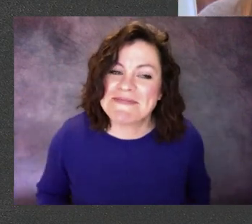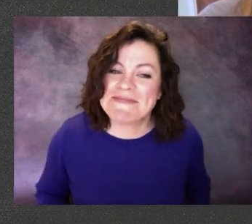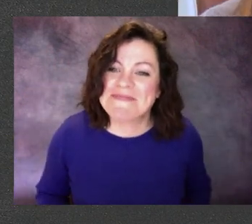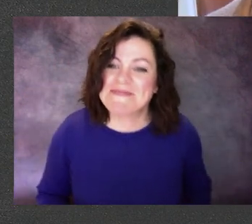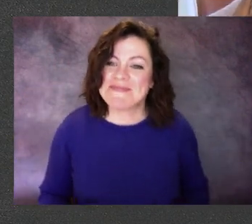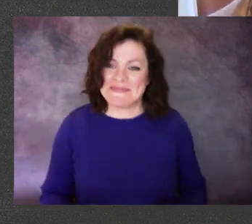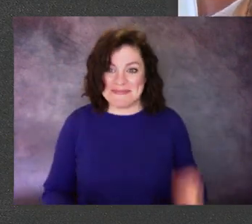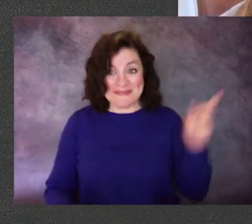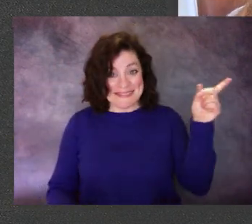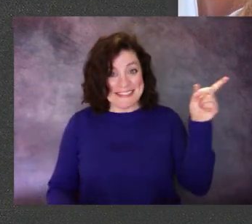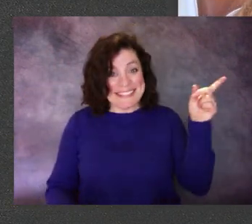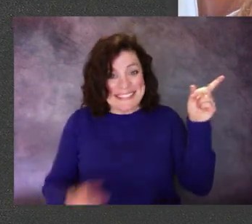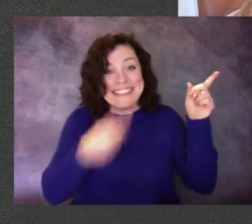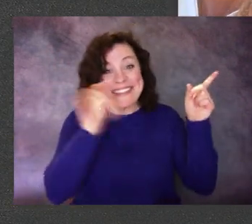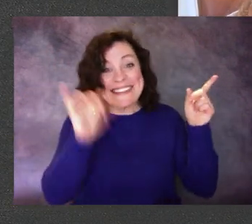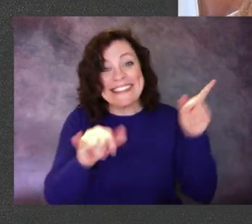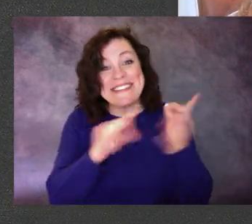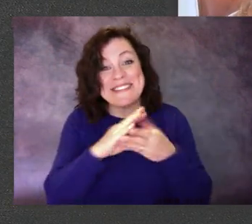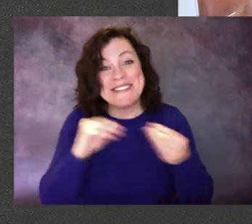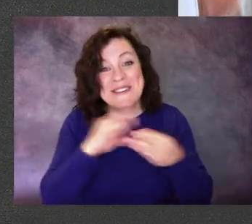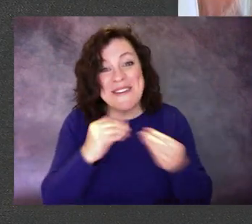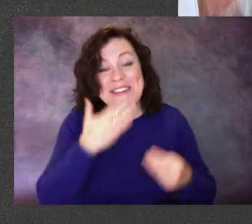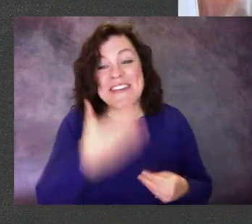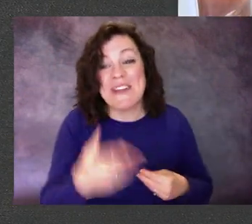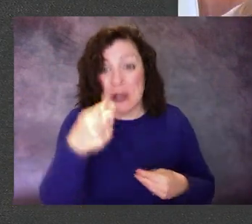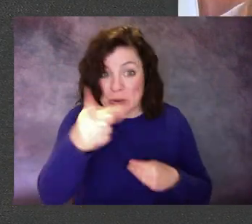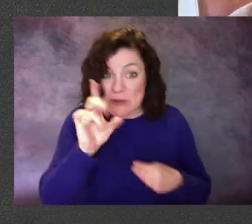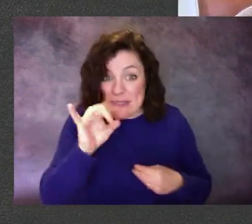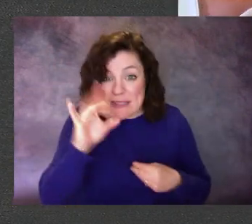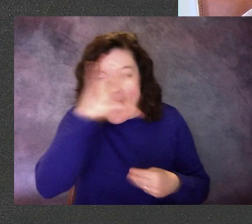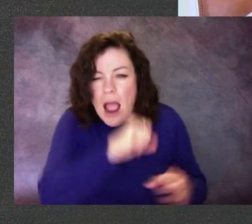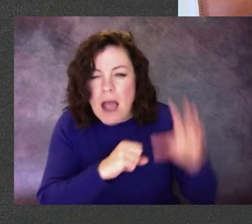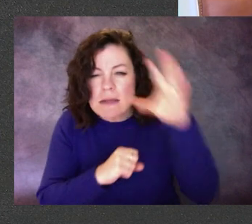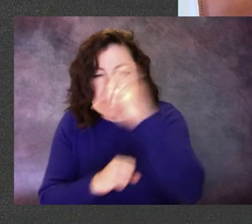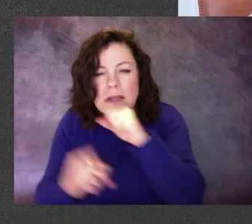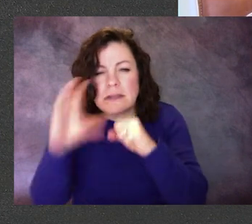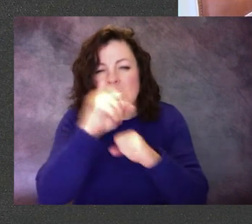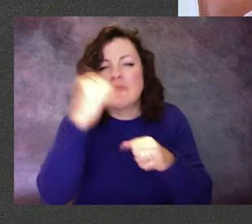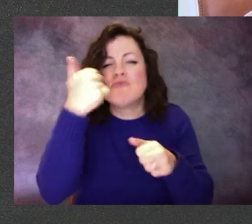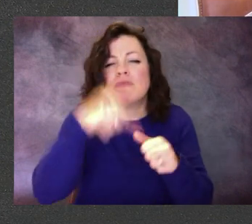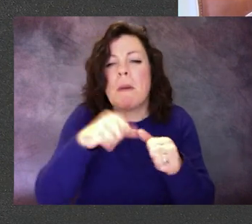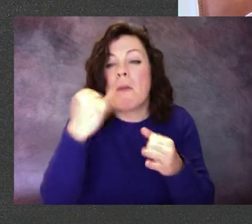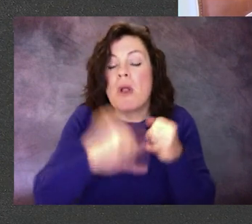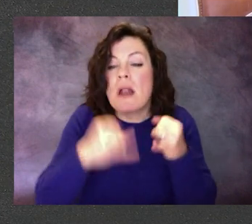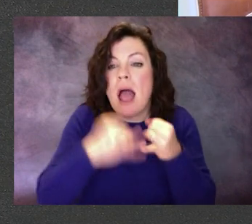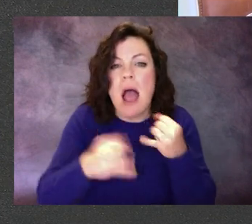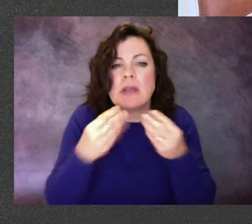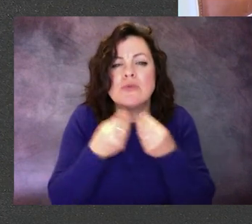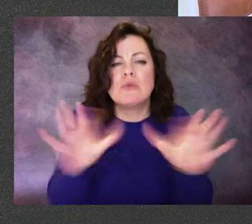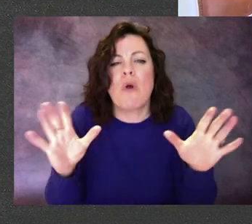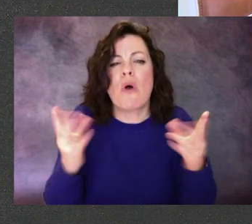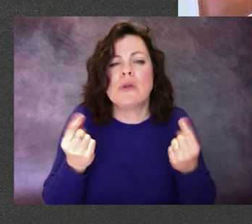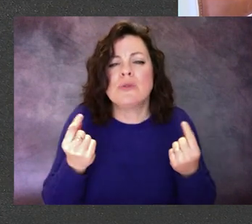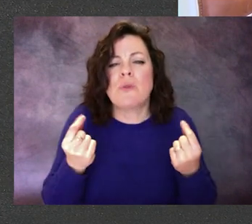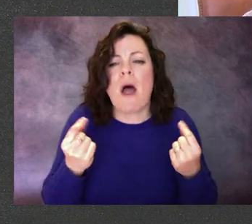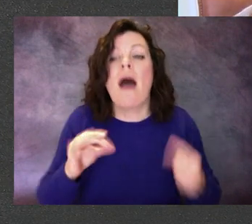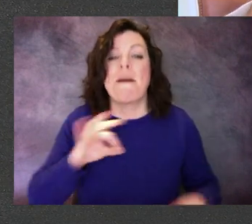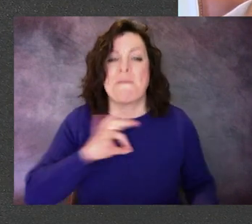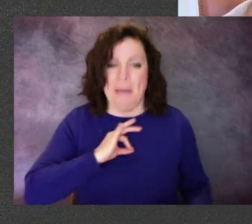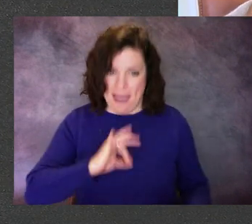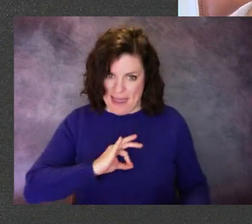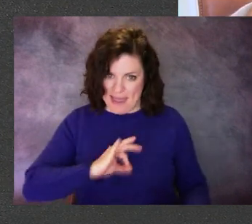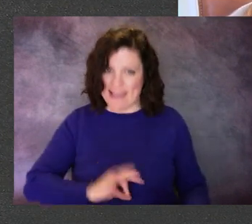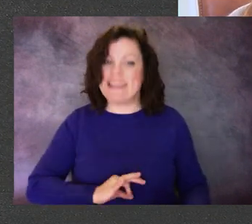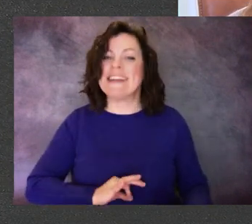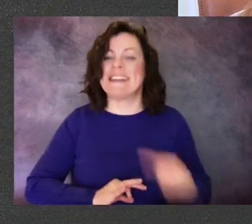I bet you were able to guess some of the things in the book, weren't you? Do you remember what the last thing that Joseph lost in this book?